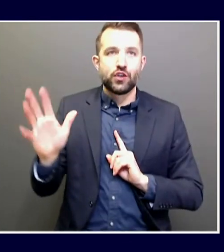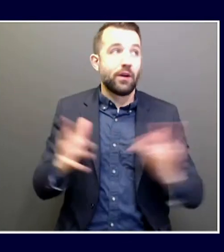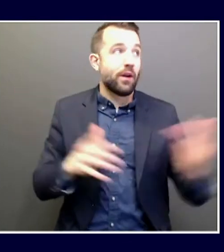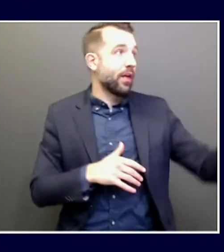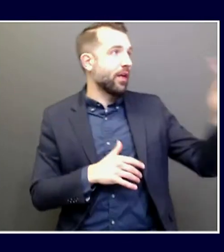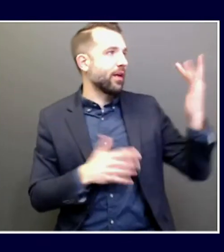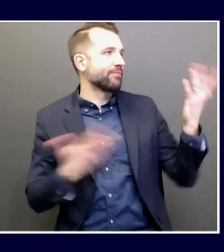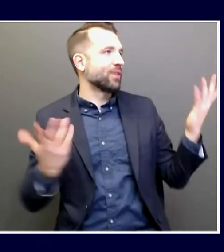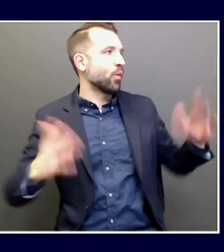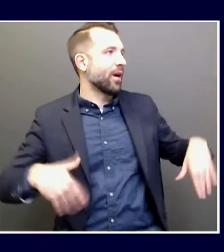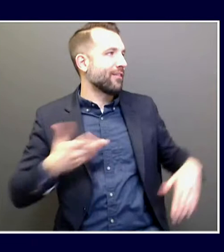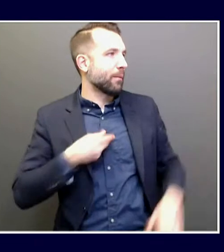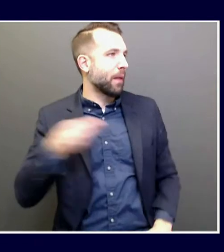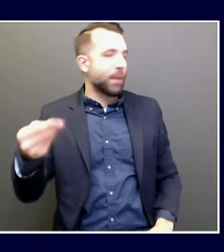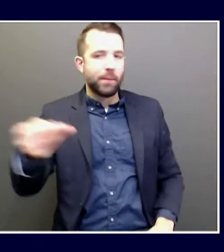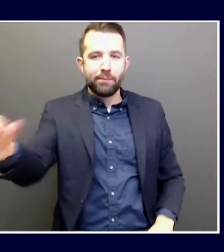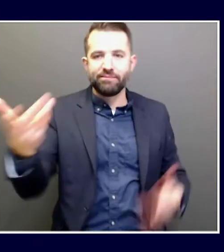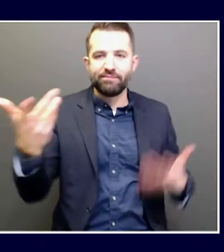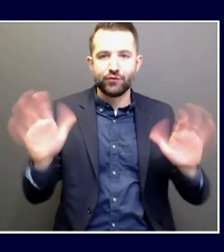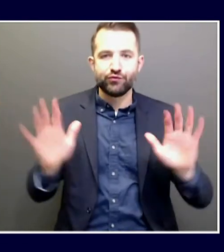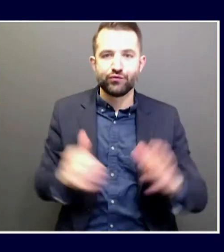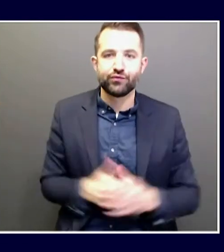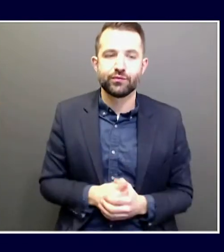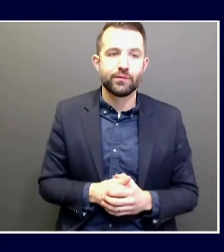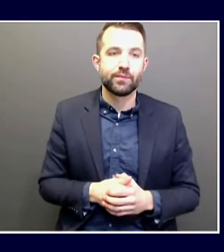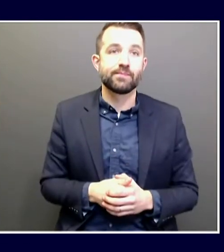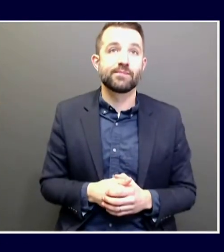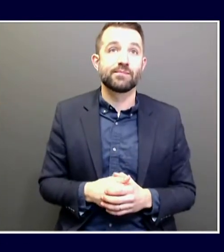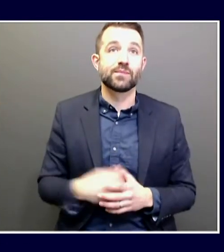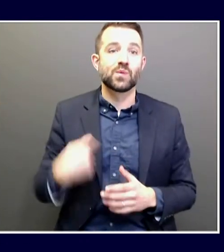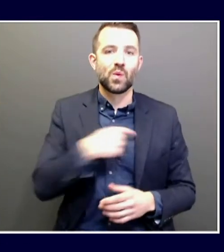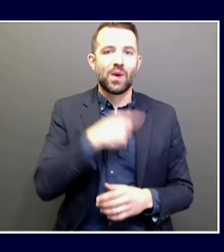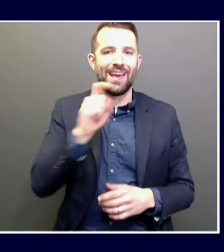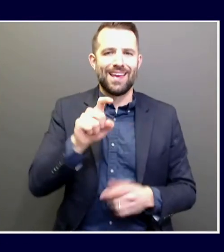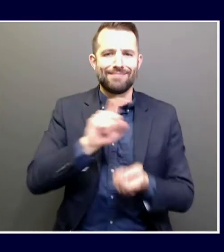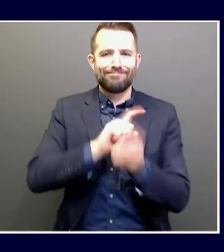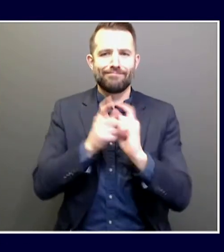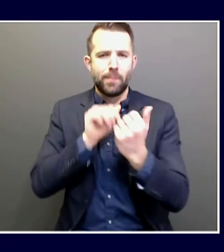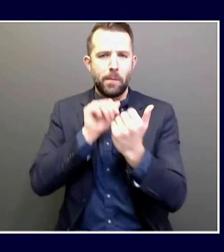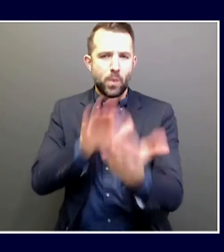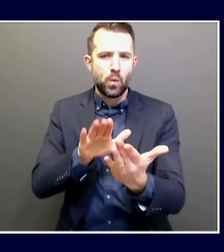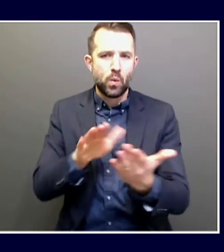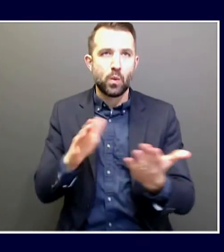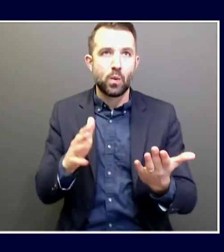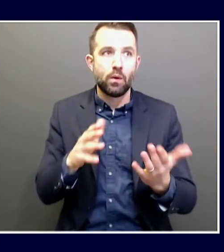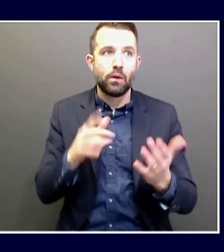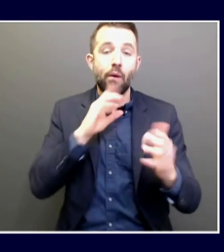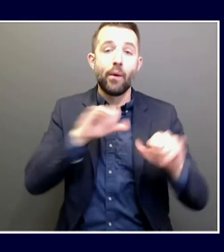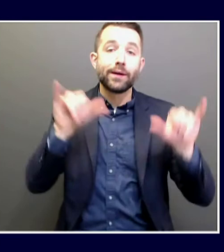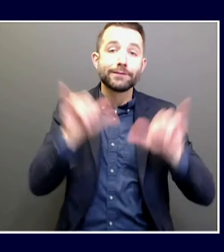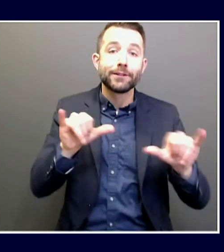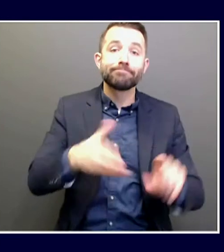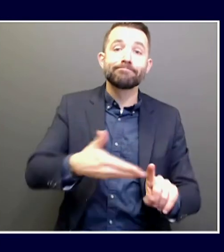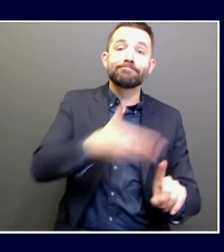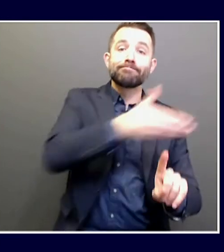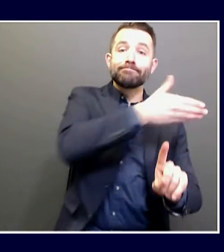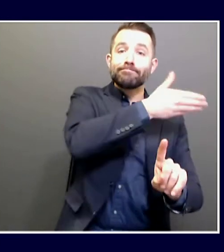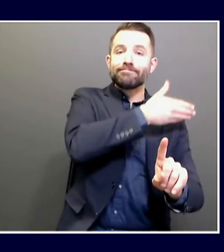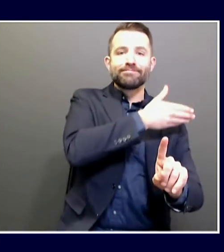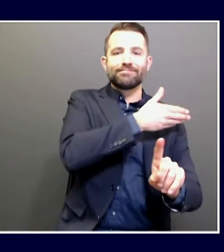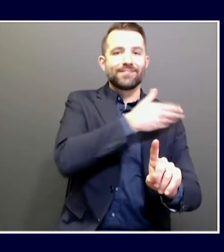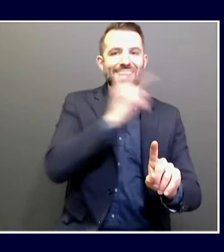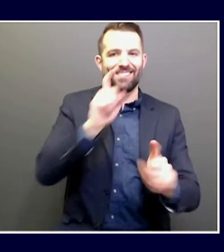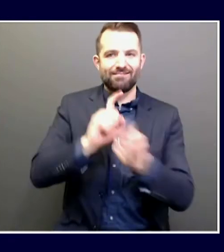and we've got to change with it. And when it comes to contact tracing, we can't chase 2022's virus